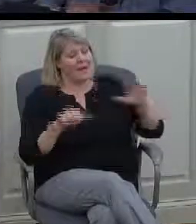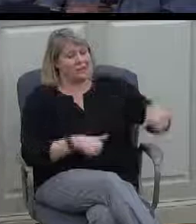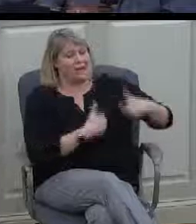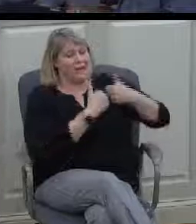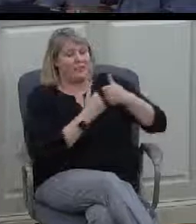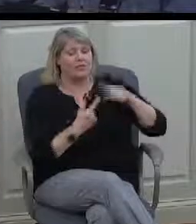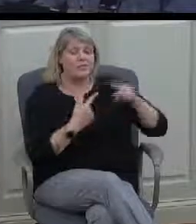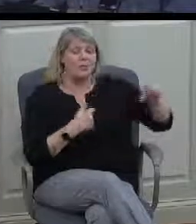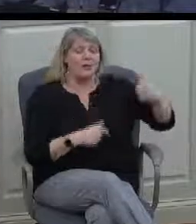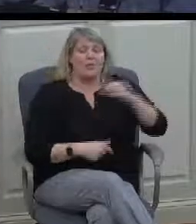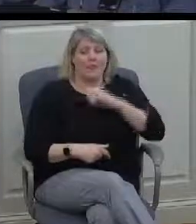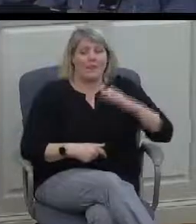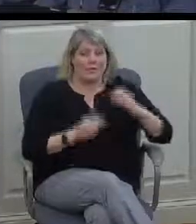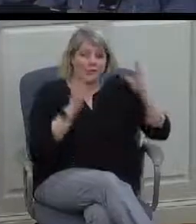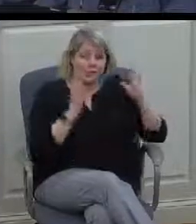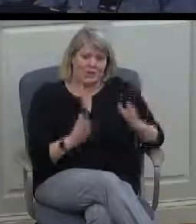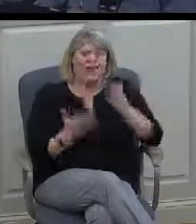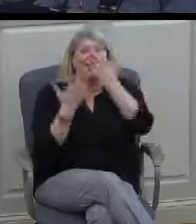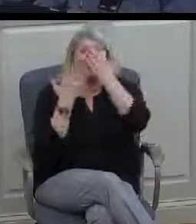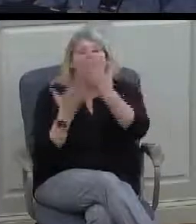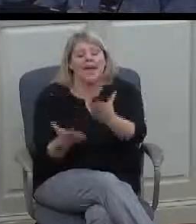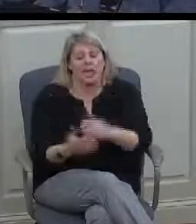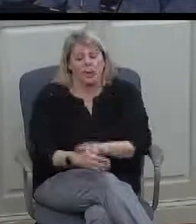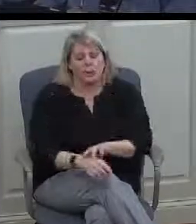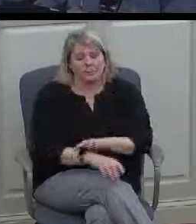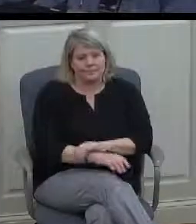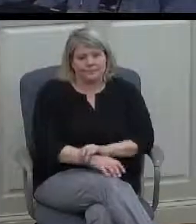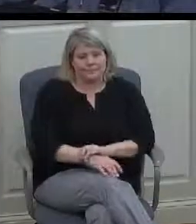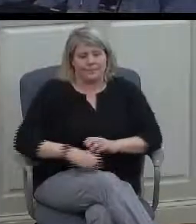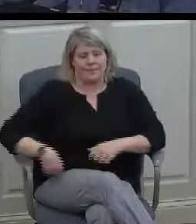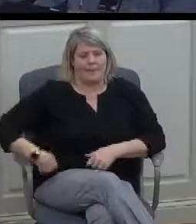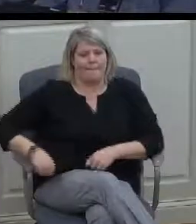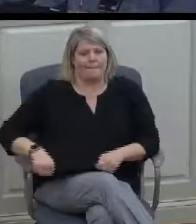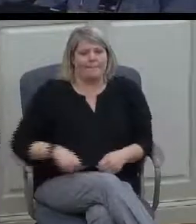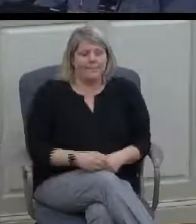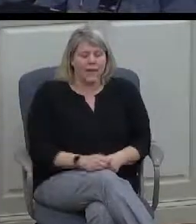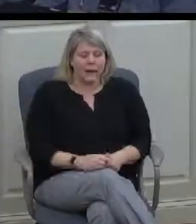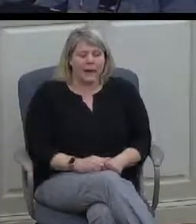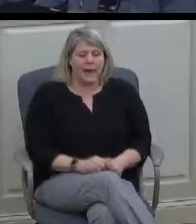Yeah. Thank you. Thank you. Yes, sir.